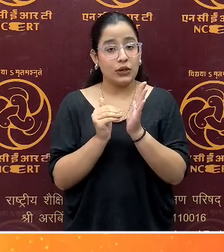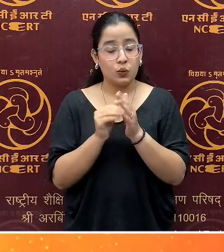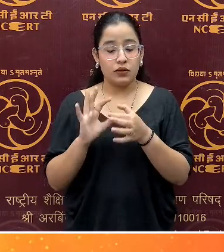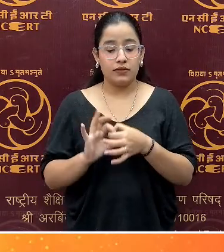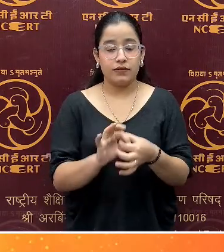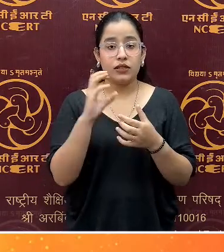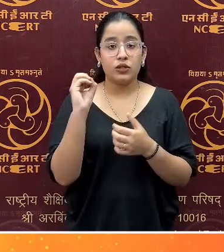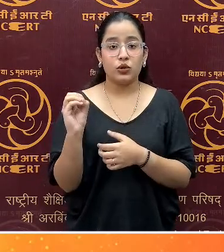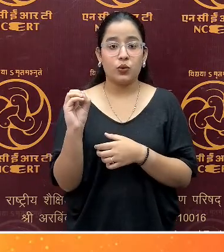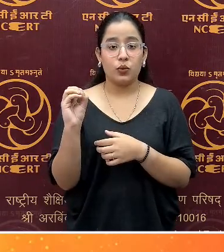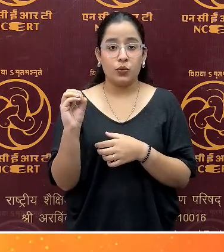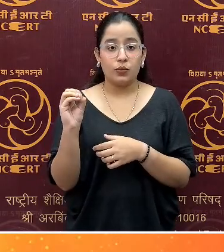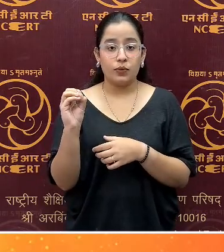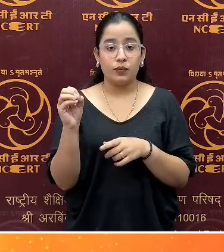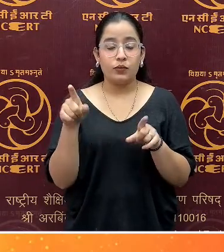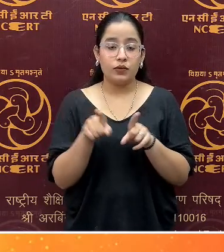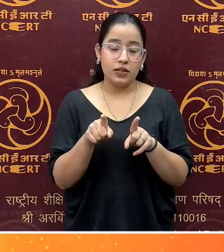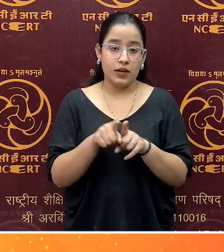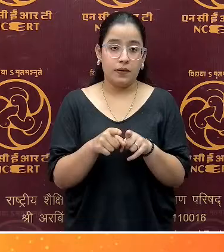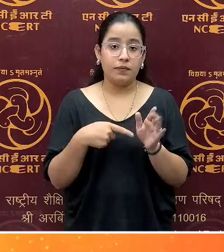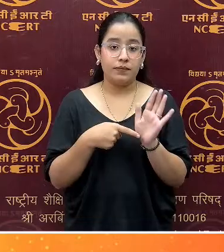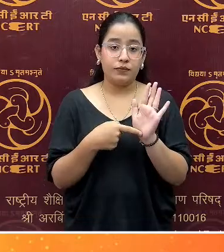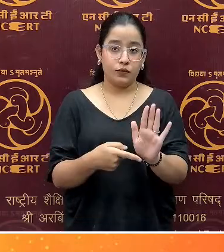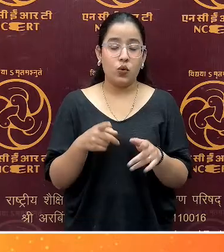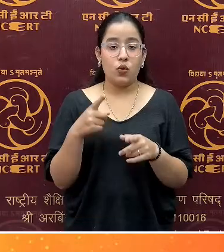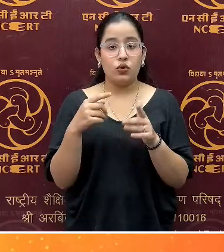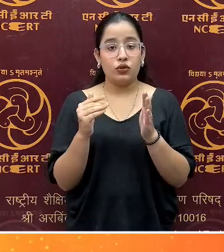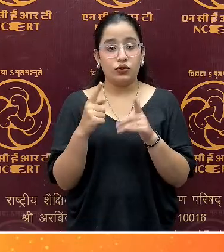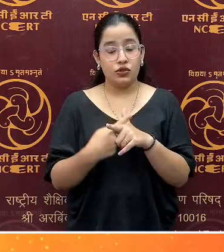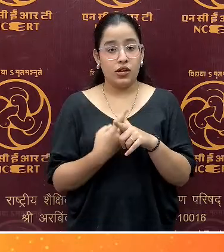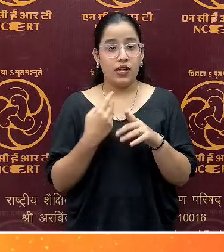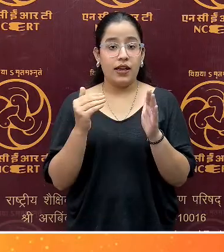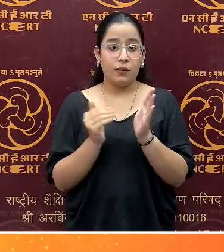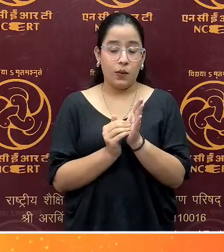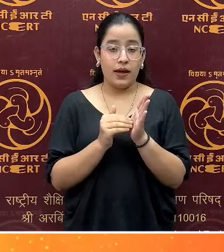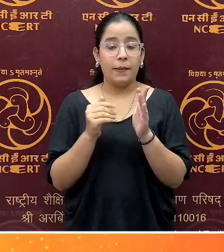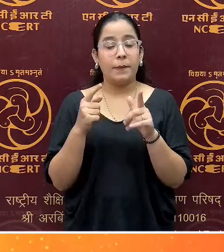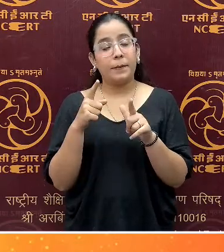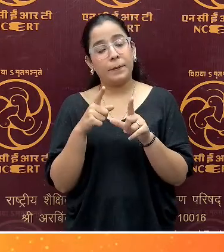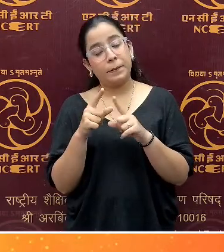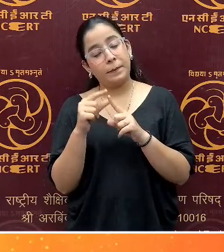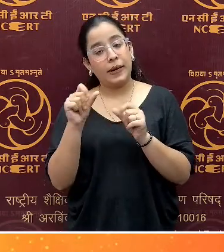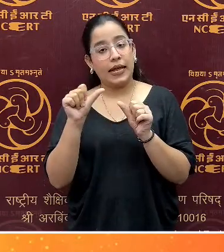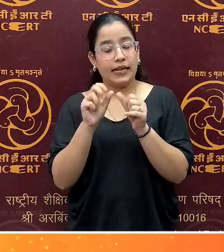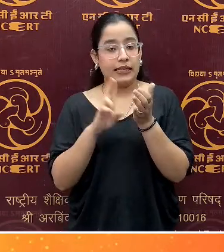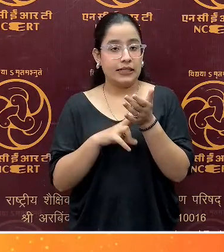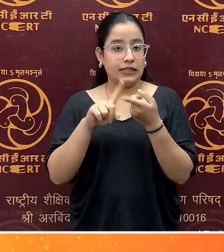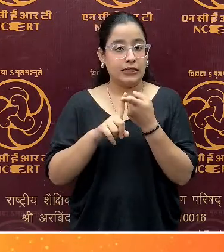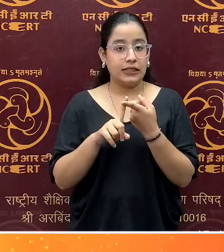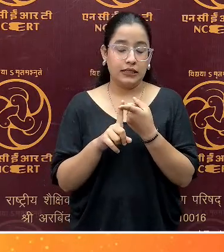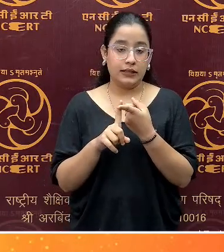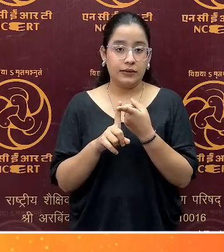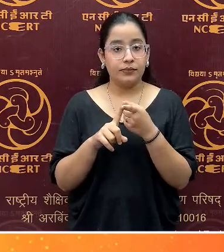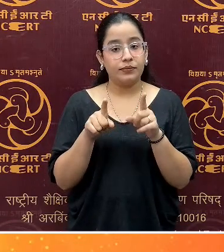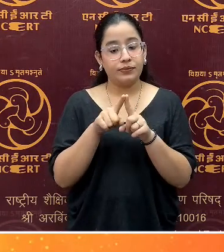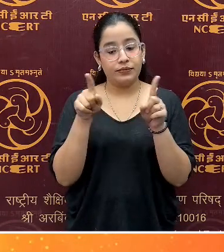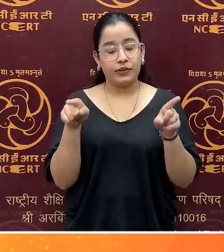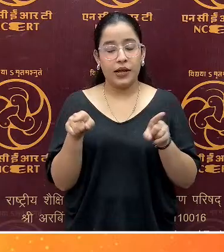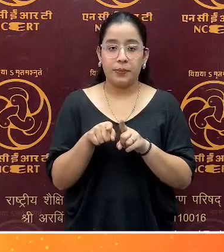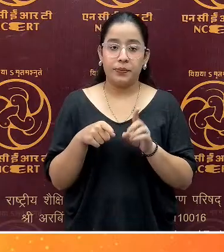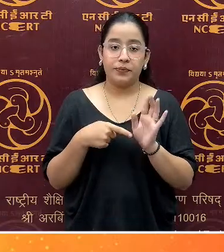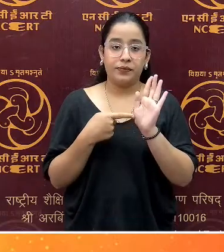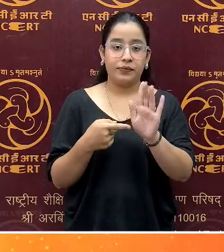there in that plane. It's known as, it's in the XY plane. The resultant QP will be in that one particular plane, which